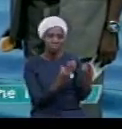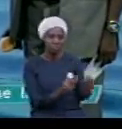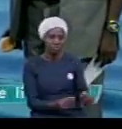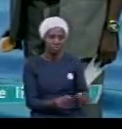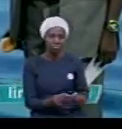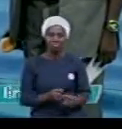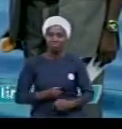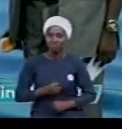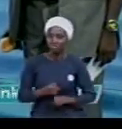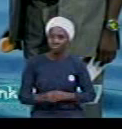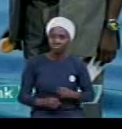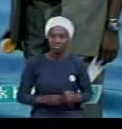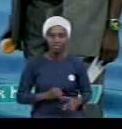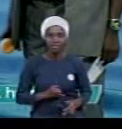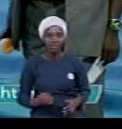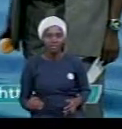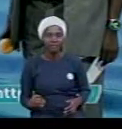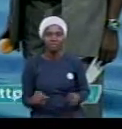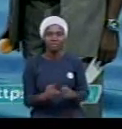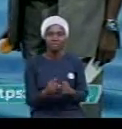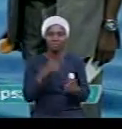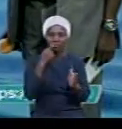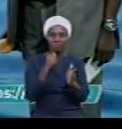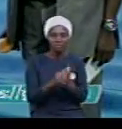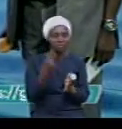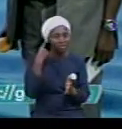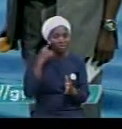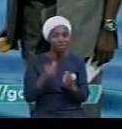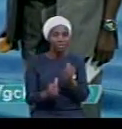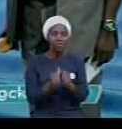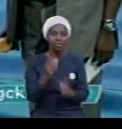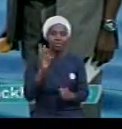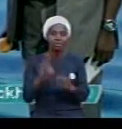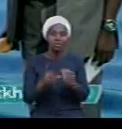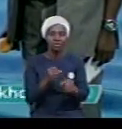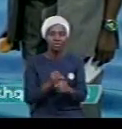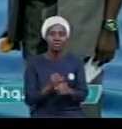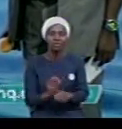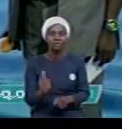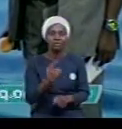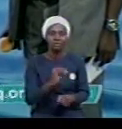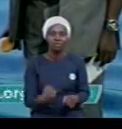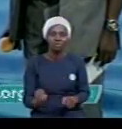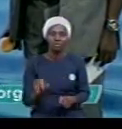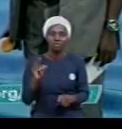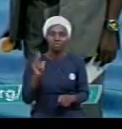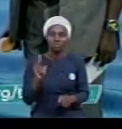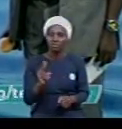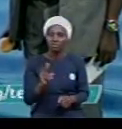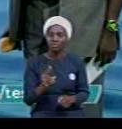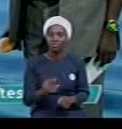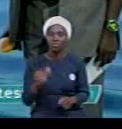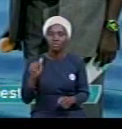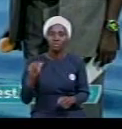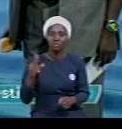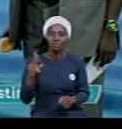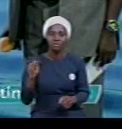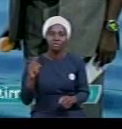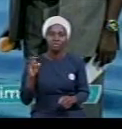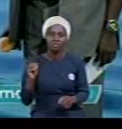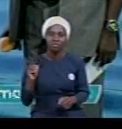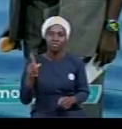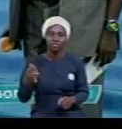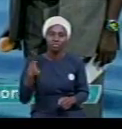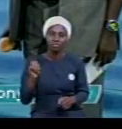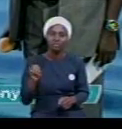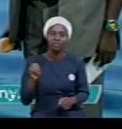She even said that for almost 6 years now, she has been using orthopedic bed, all to no avail. She